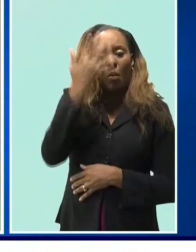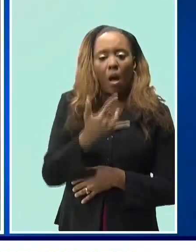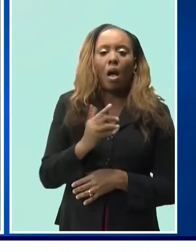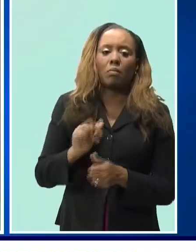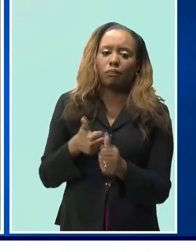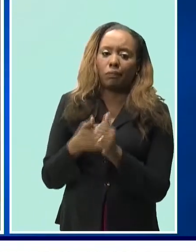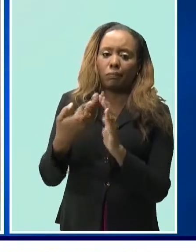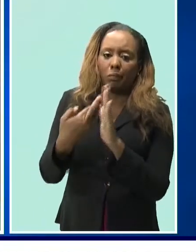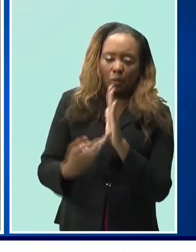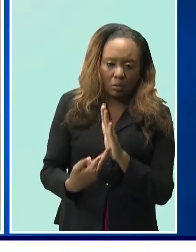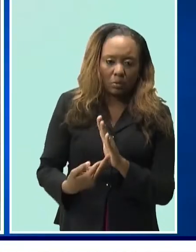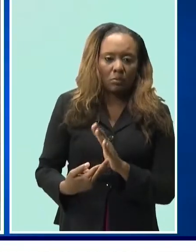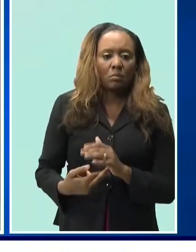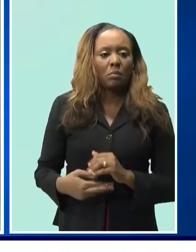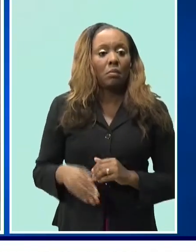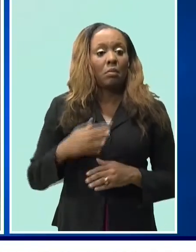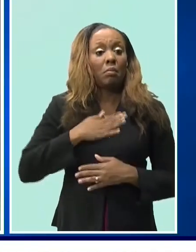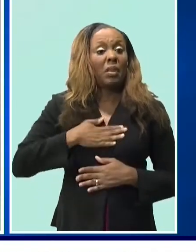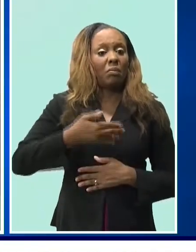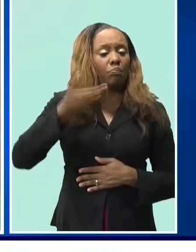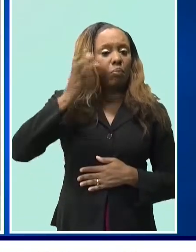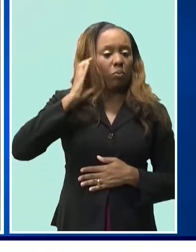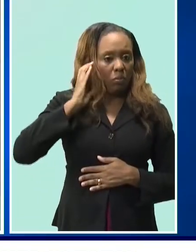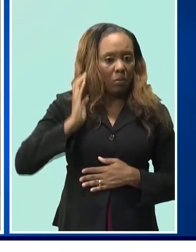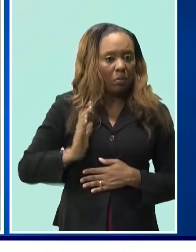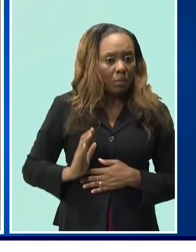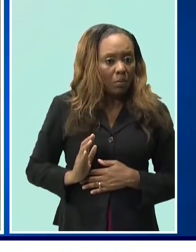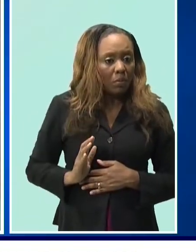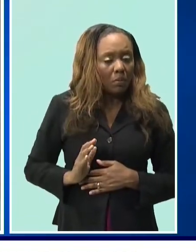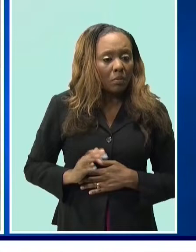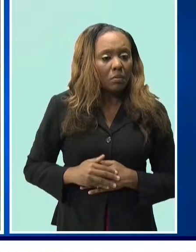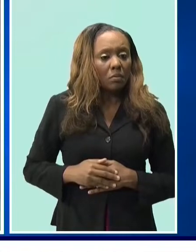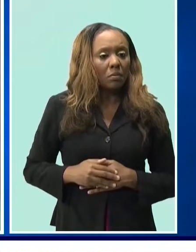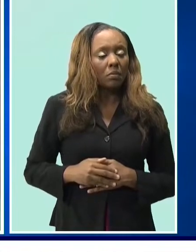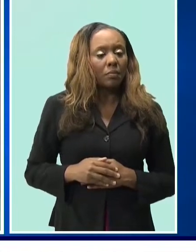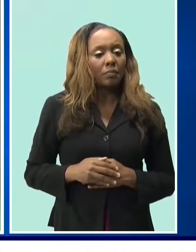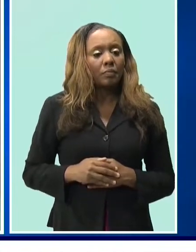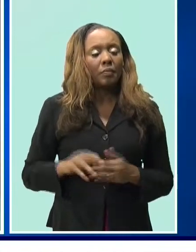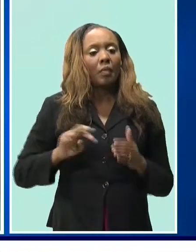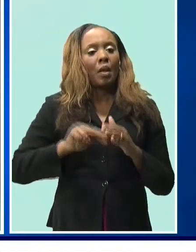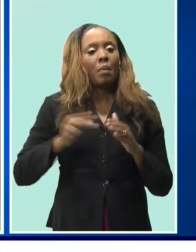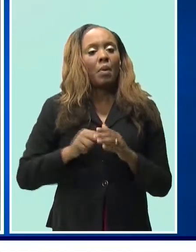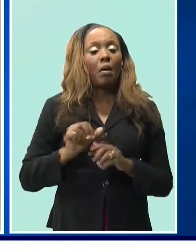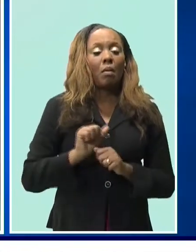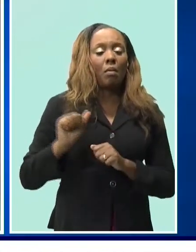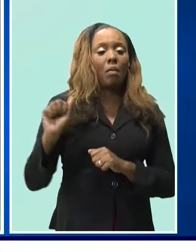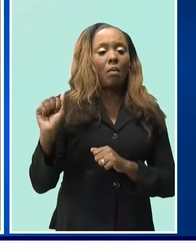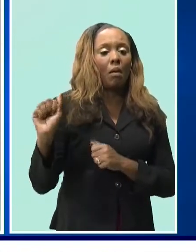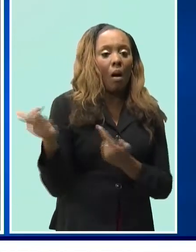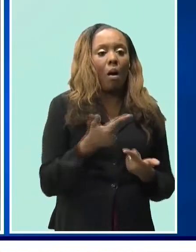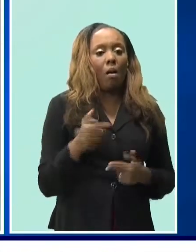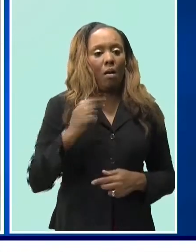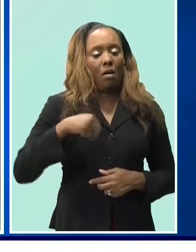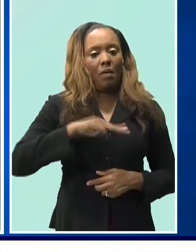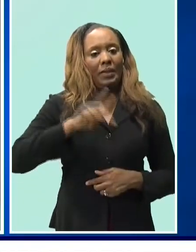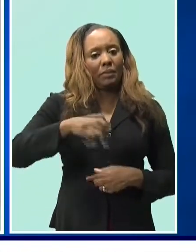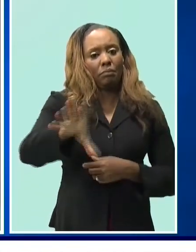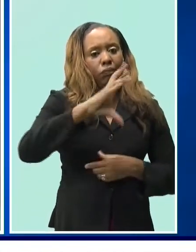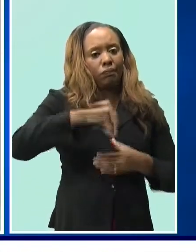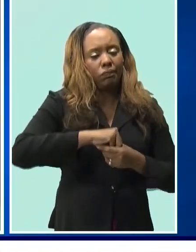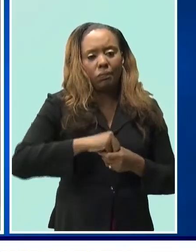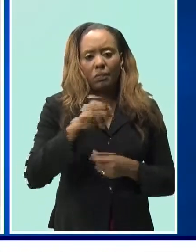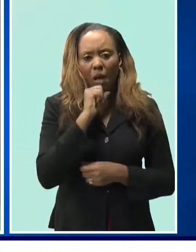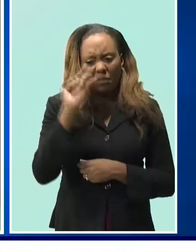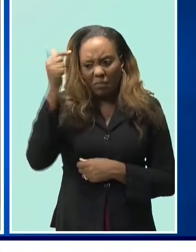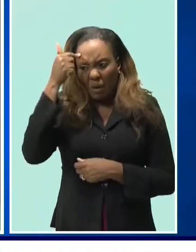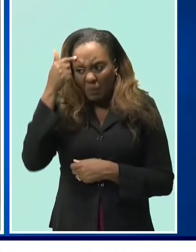and adhere. This is this requires a whole of society approach. Right. Not just the government, not just